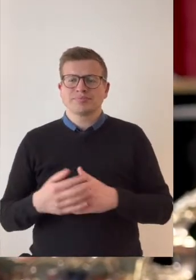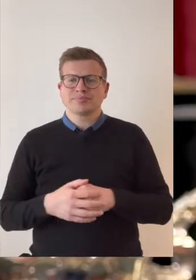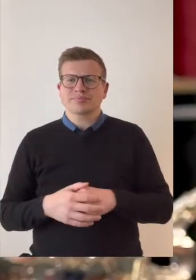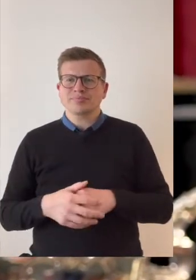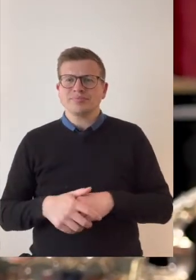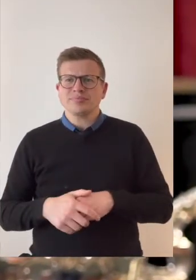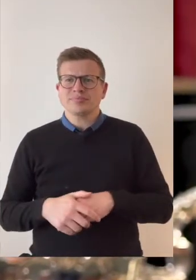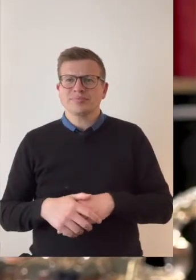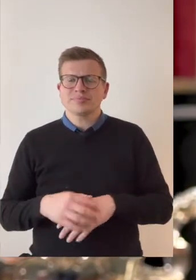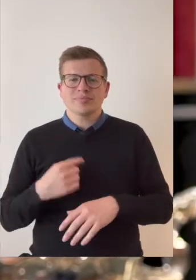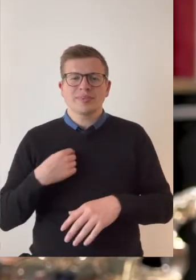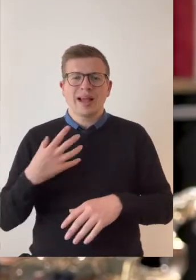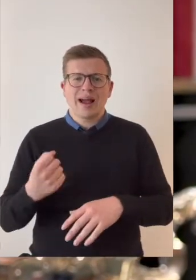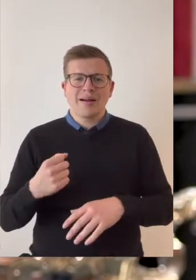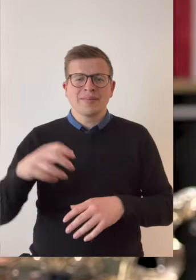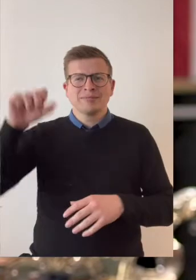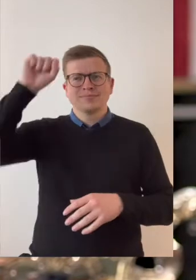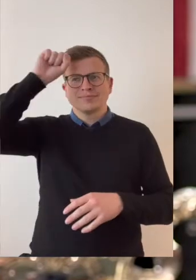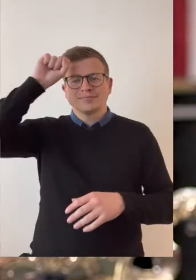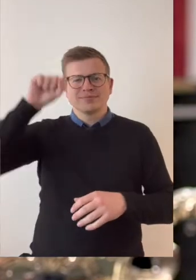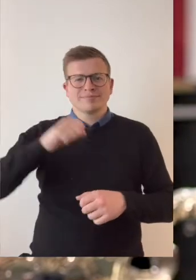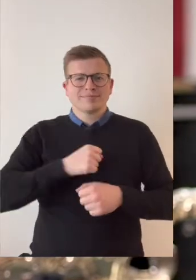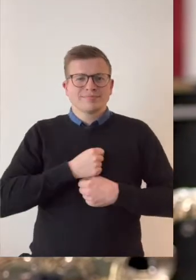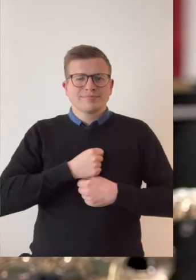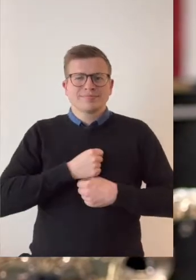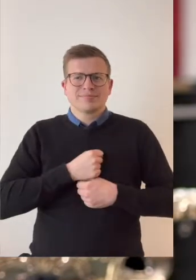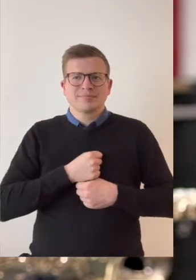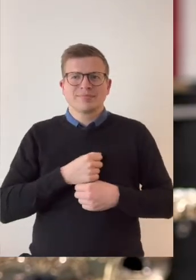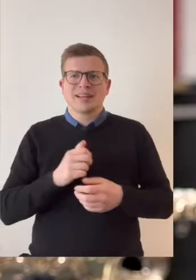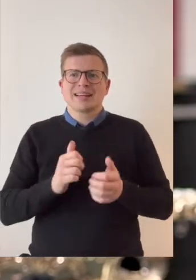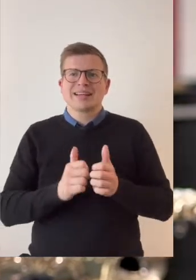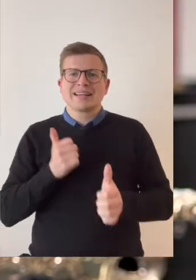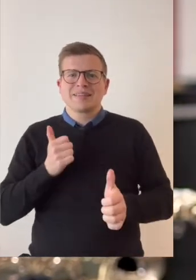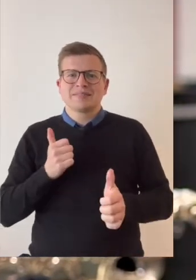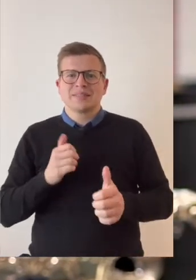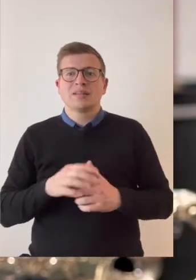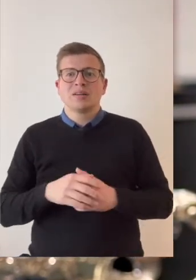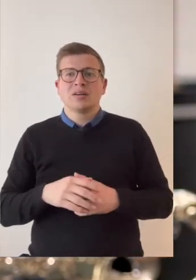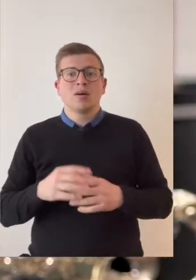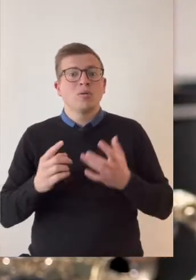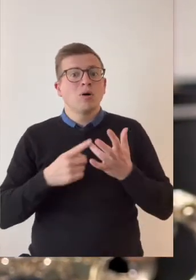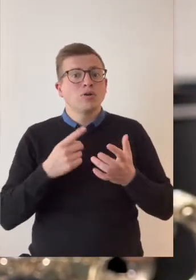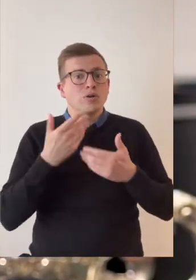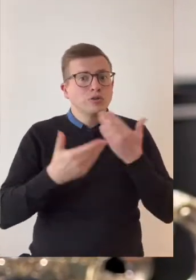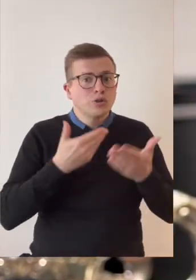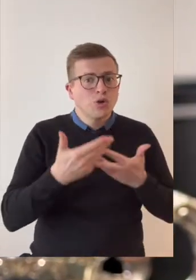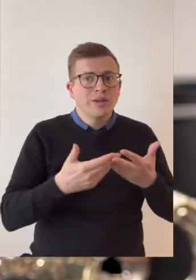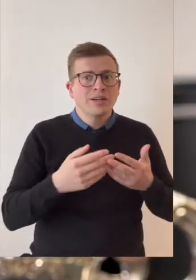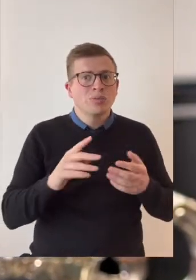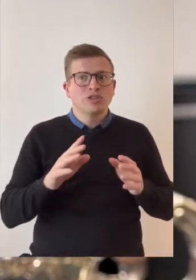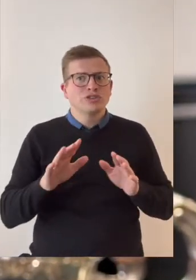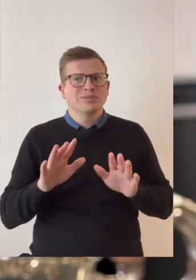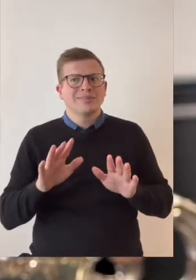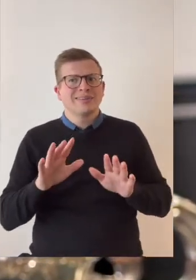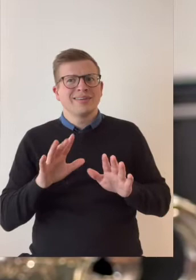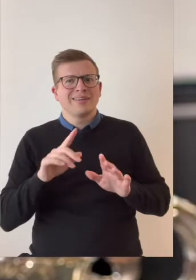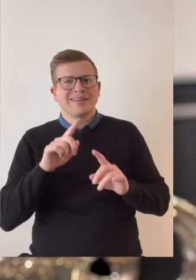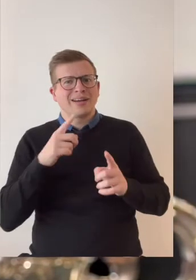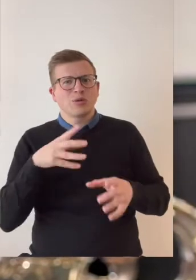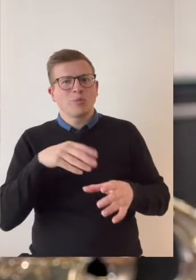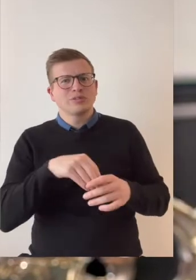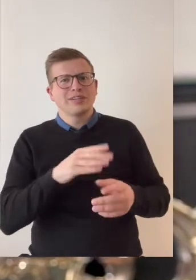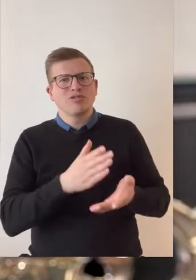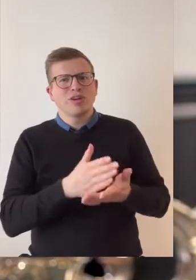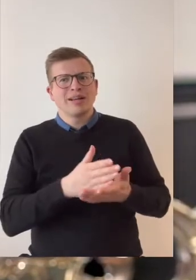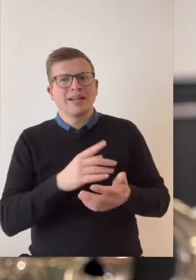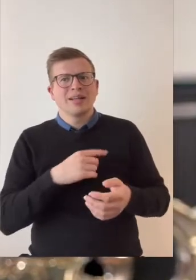because I've got a gift, if you can call it a gift. Oh, that was another story, which I couldn't put in really.